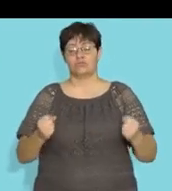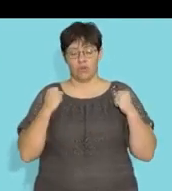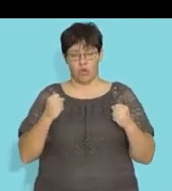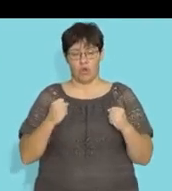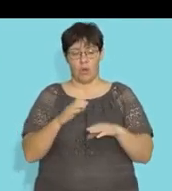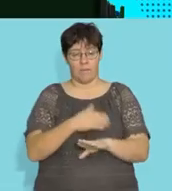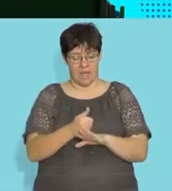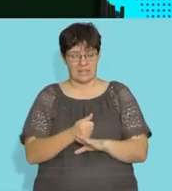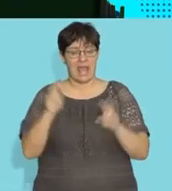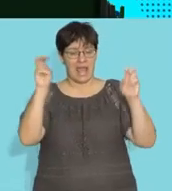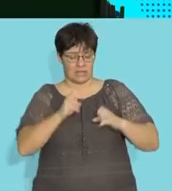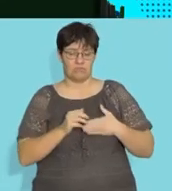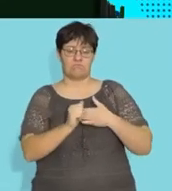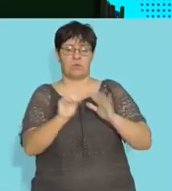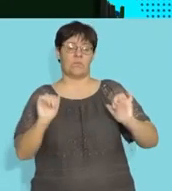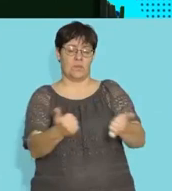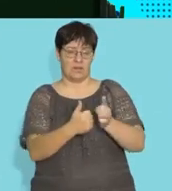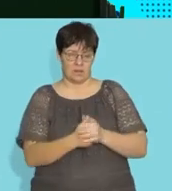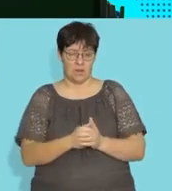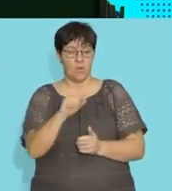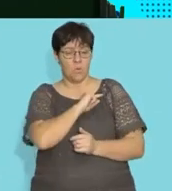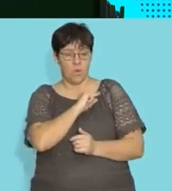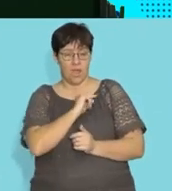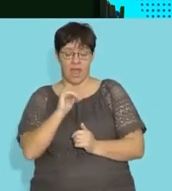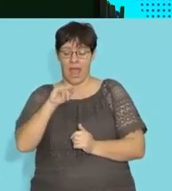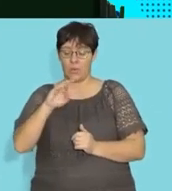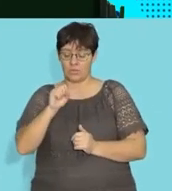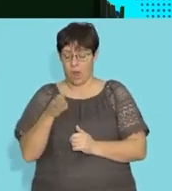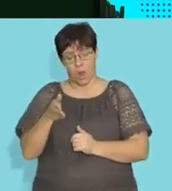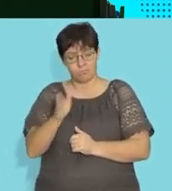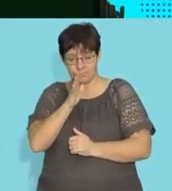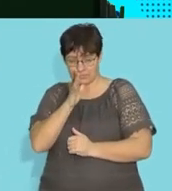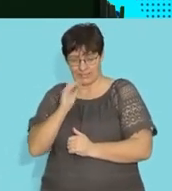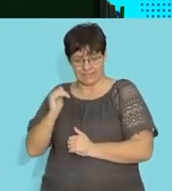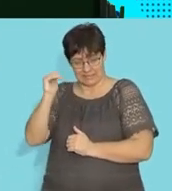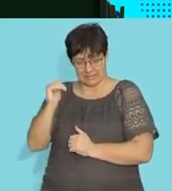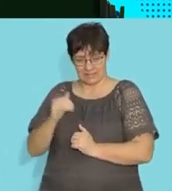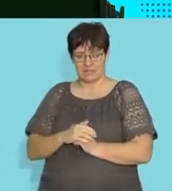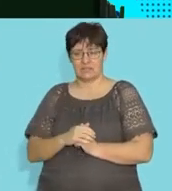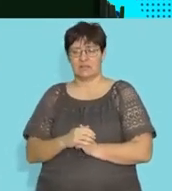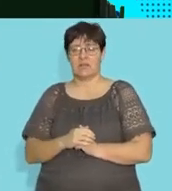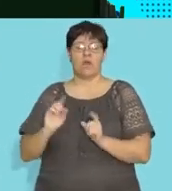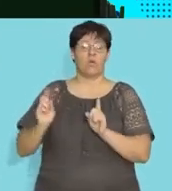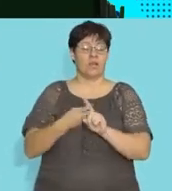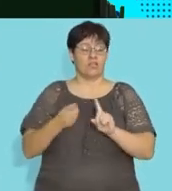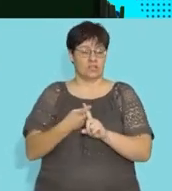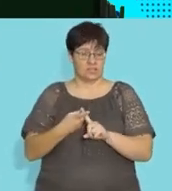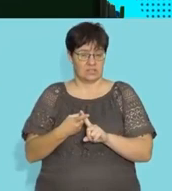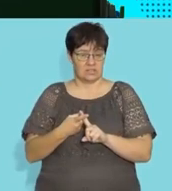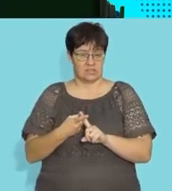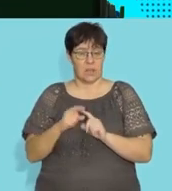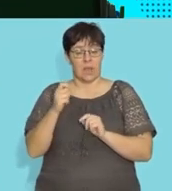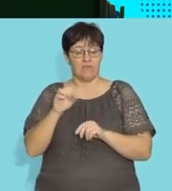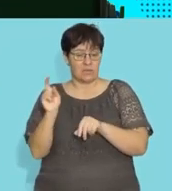conduct electricity well, and because of the high concentration of ions, there's more collisions per second,